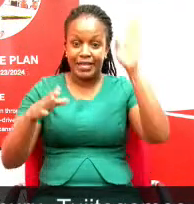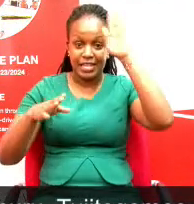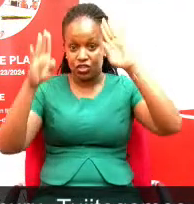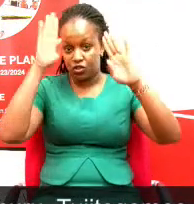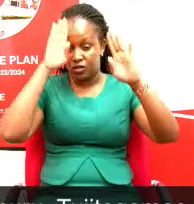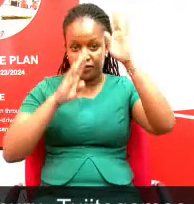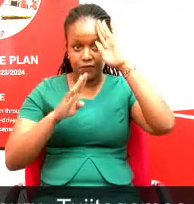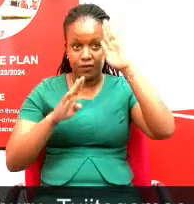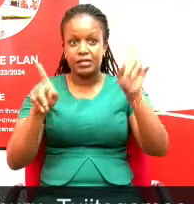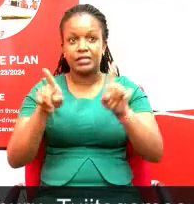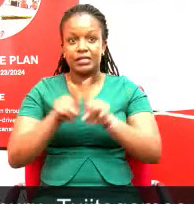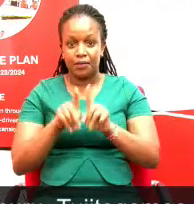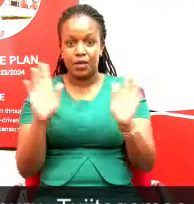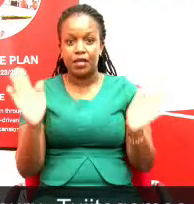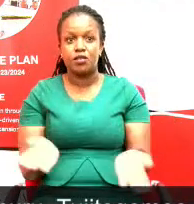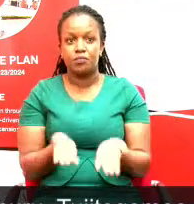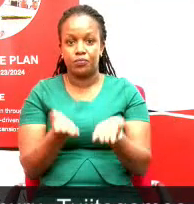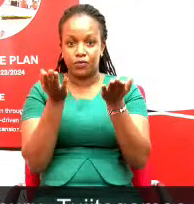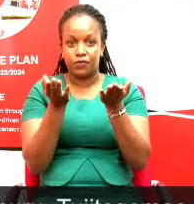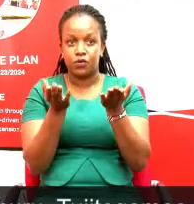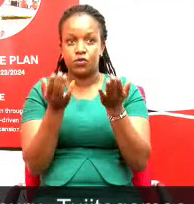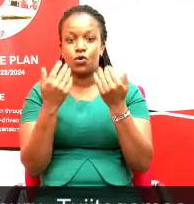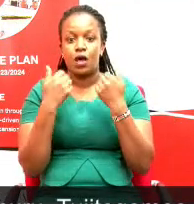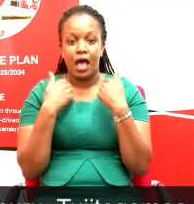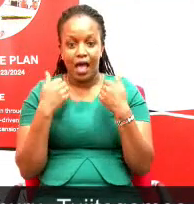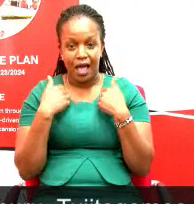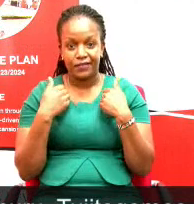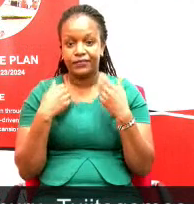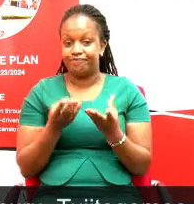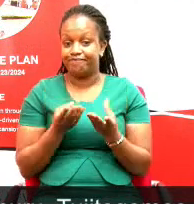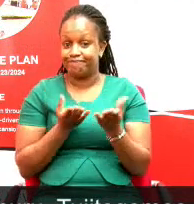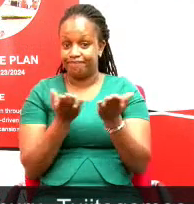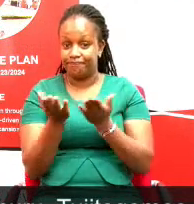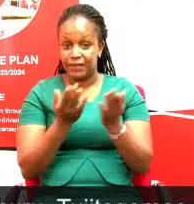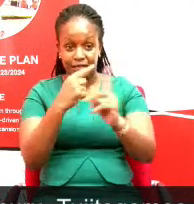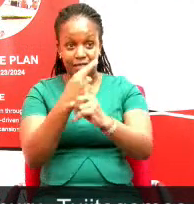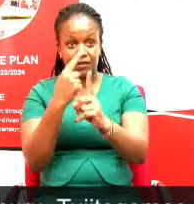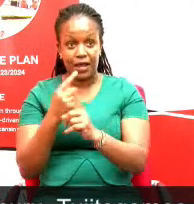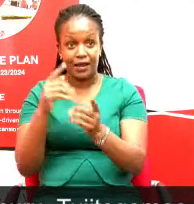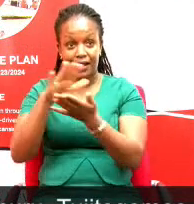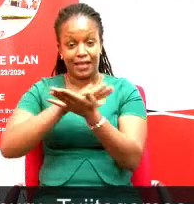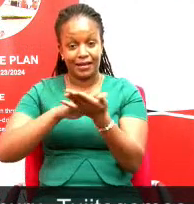initiatives, and improved trade facilitation across borders